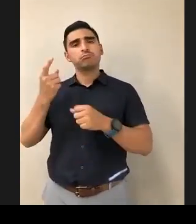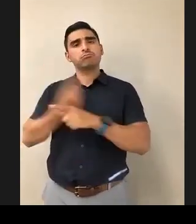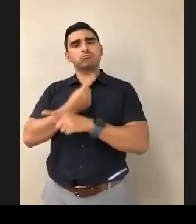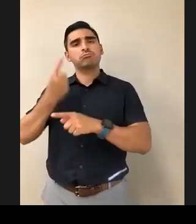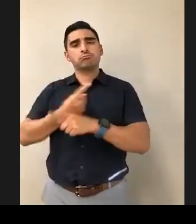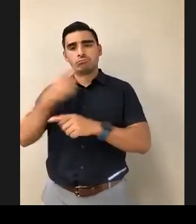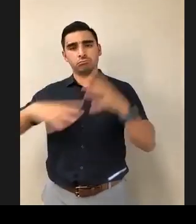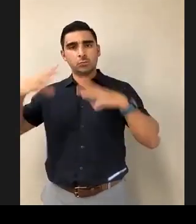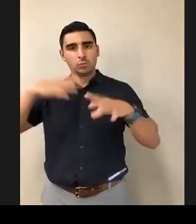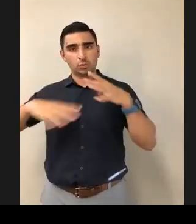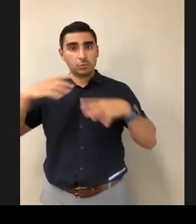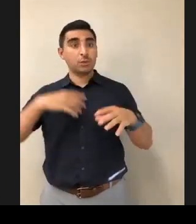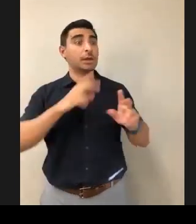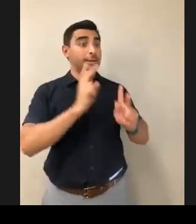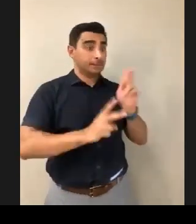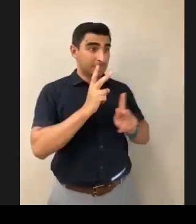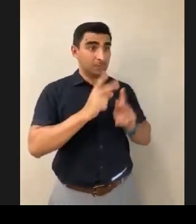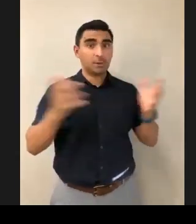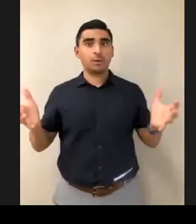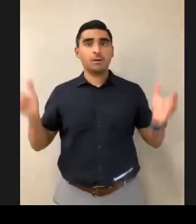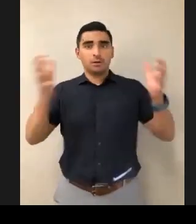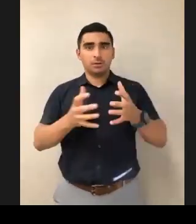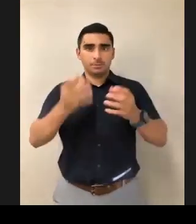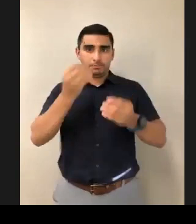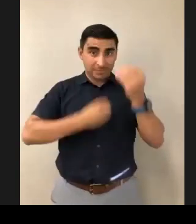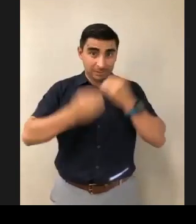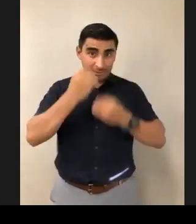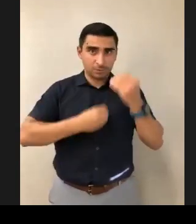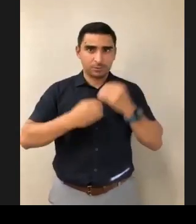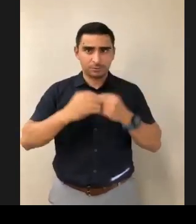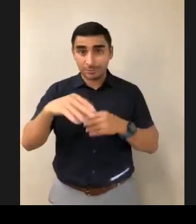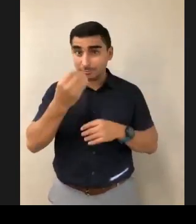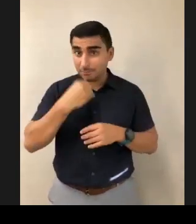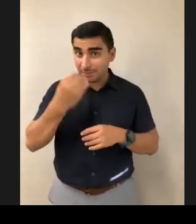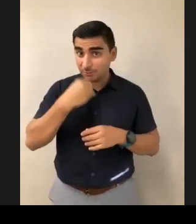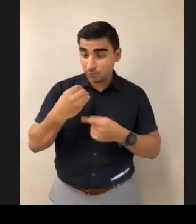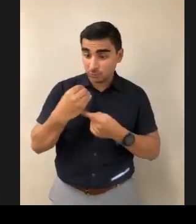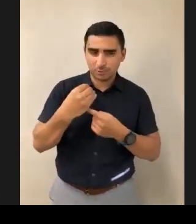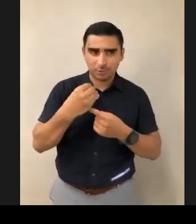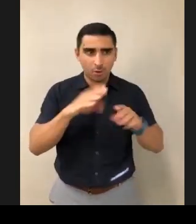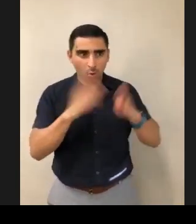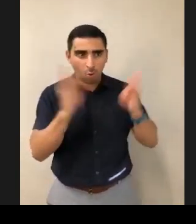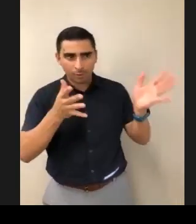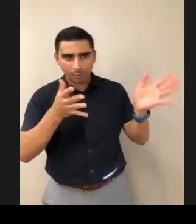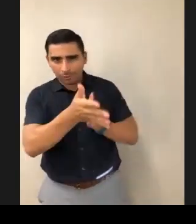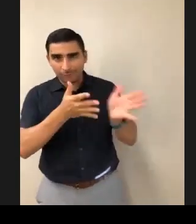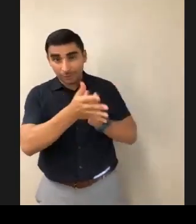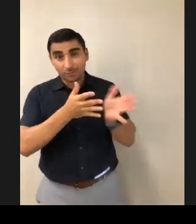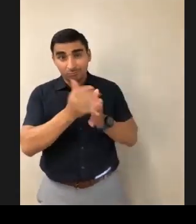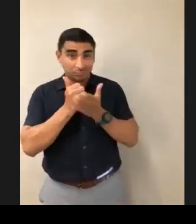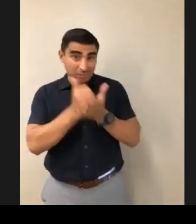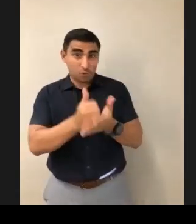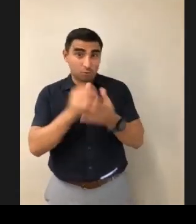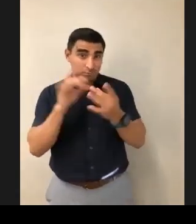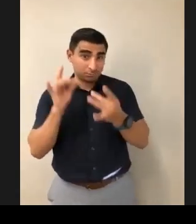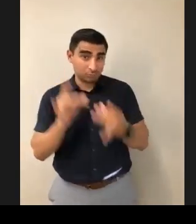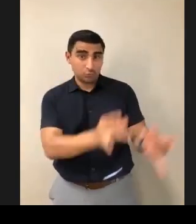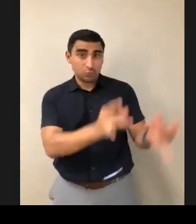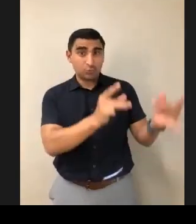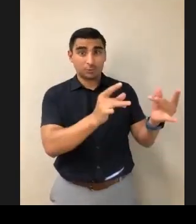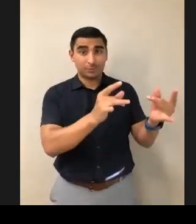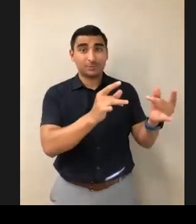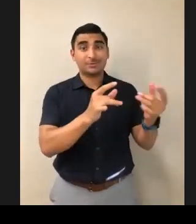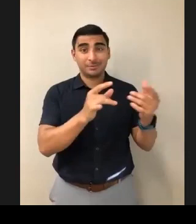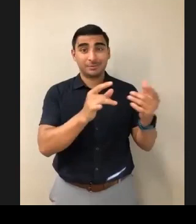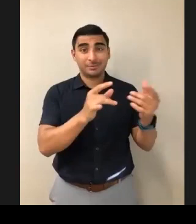tough issues, but over a meal, right? I know food is an entree for many of us, right? You know, people, a lot of wonderful things happen over food.